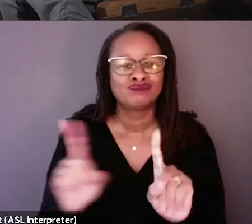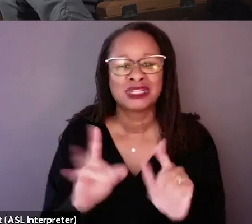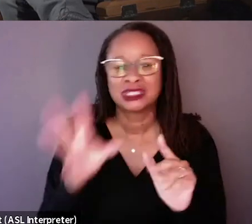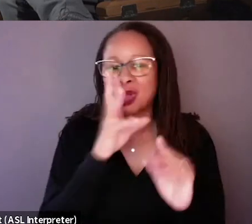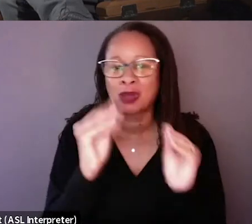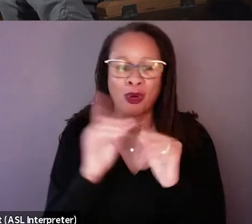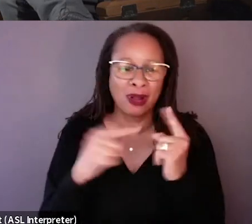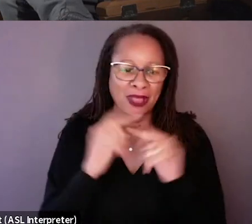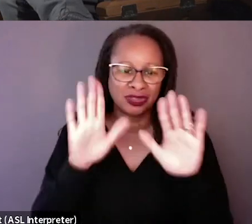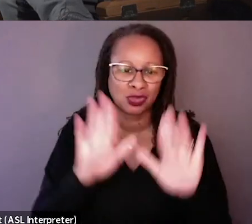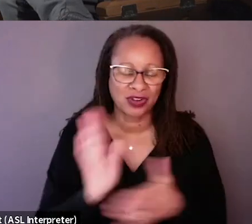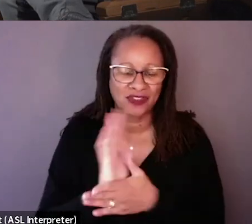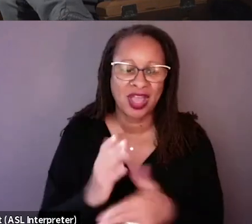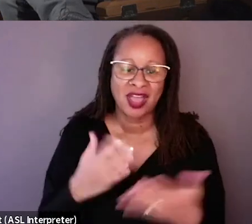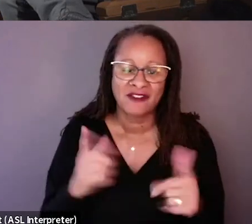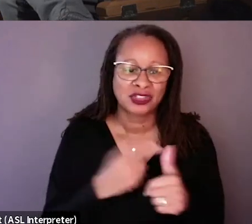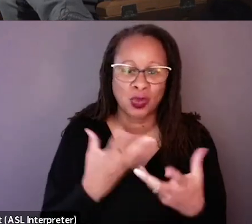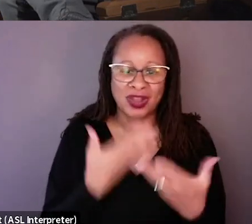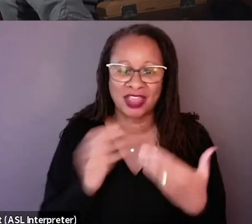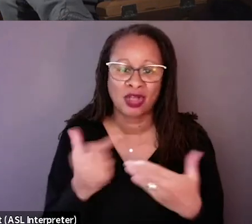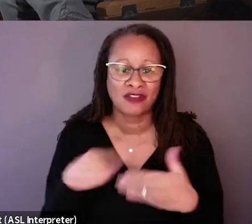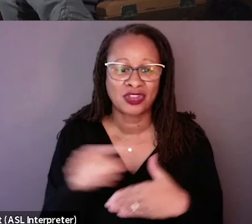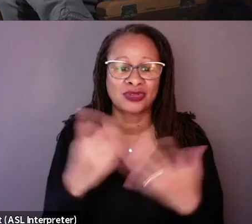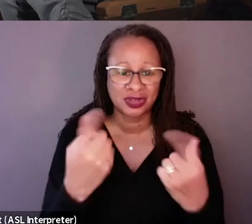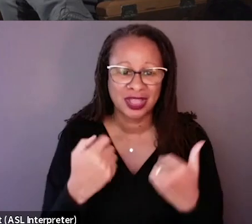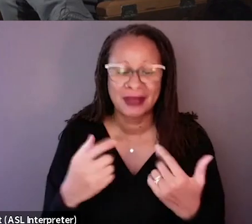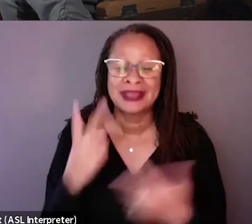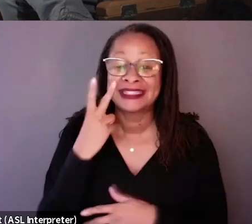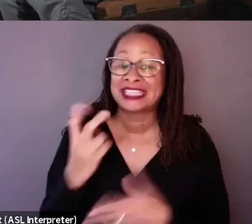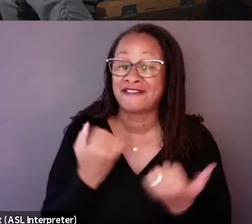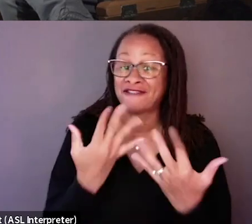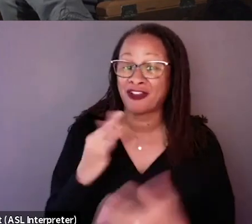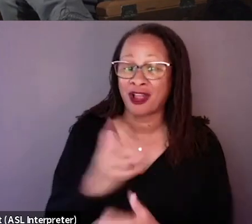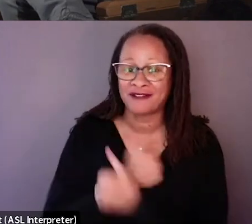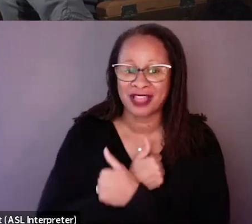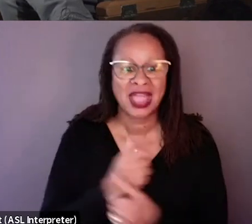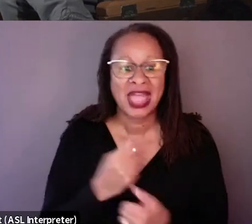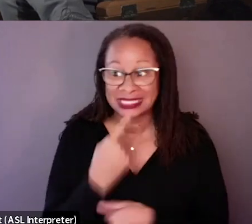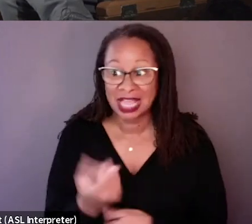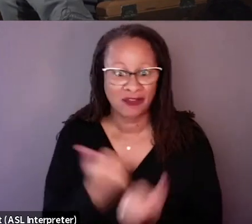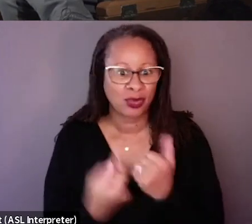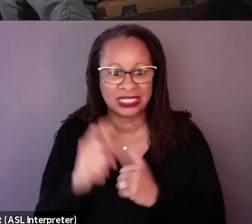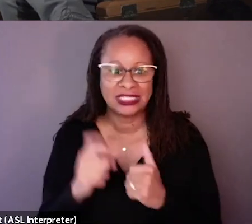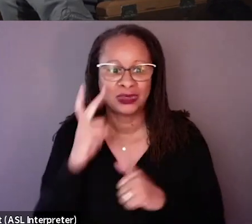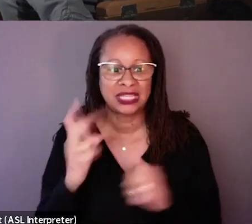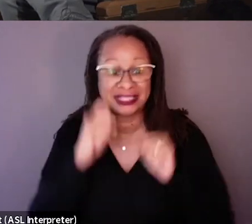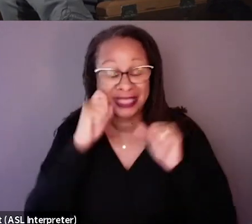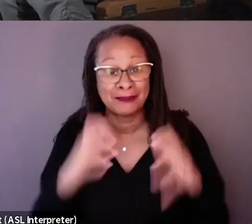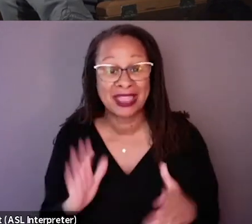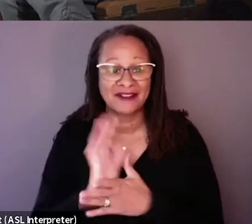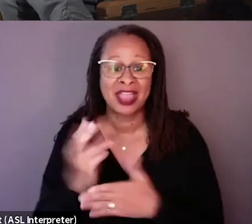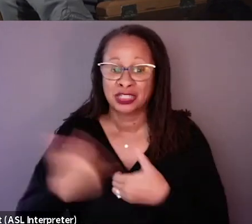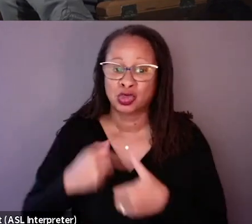about this wonderful film. First, I want to thank all of you for being here to see Fire of Love tonight. Tell everybody they have to see this amazing film. And please join me